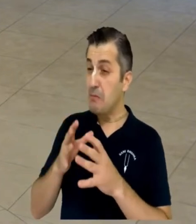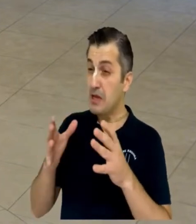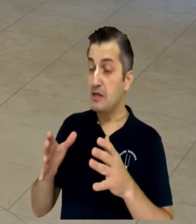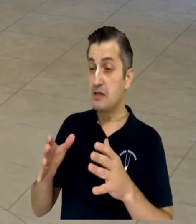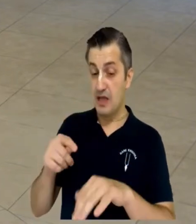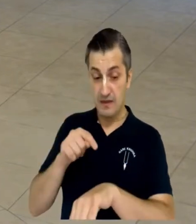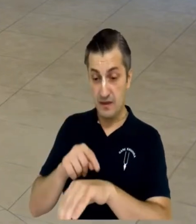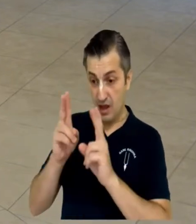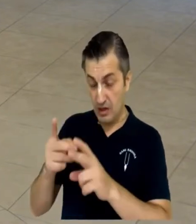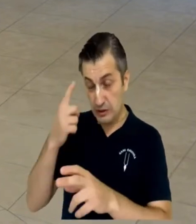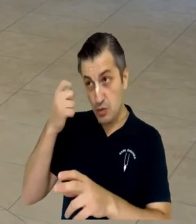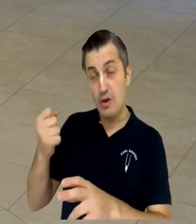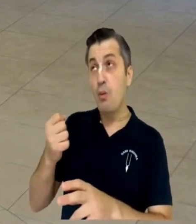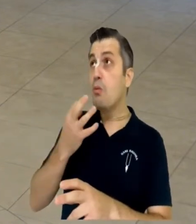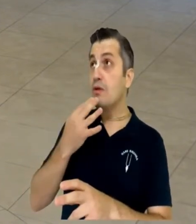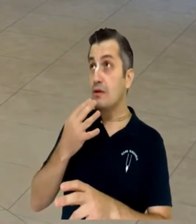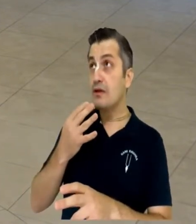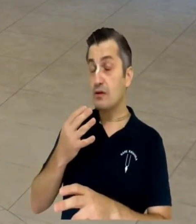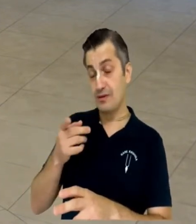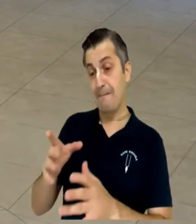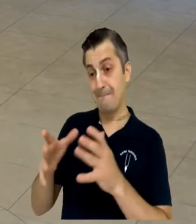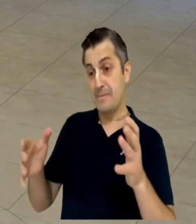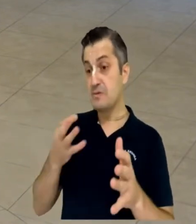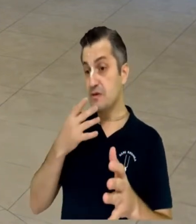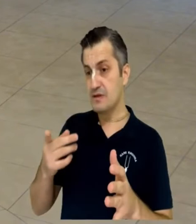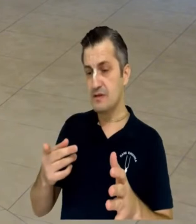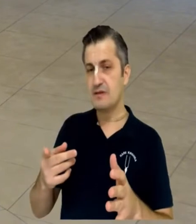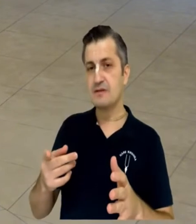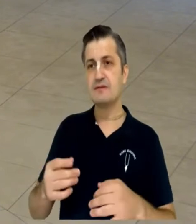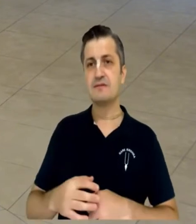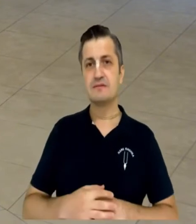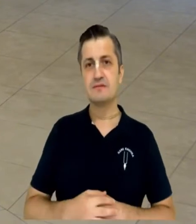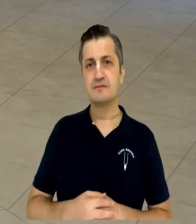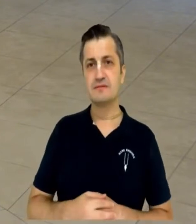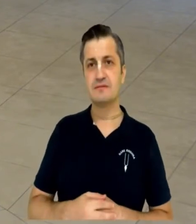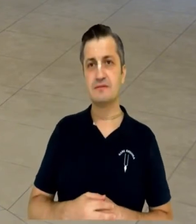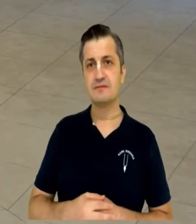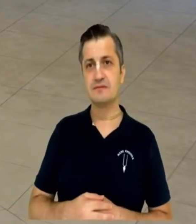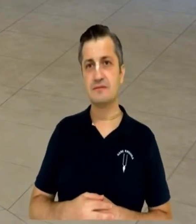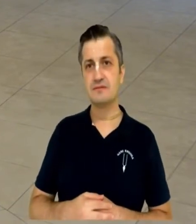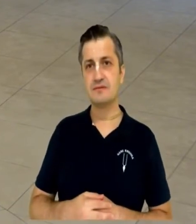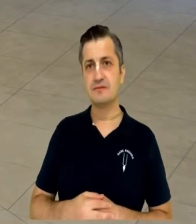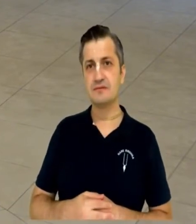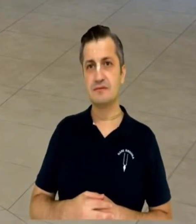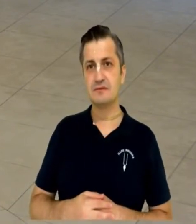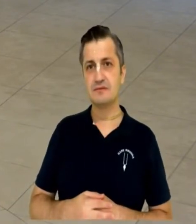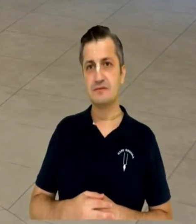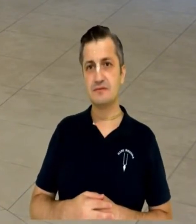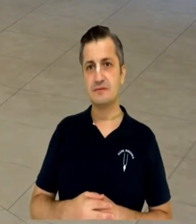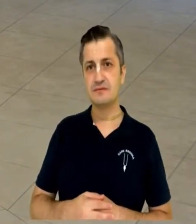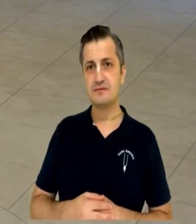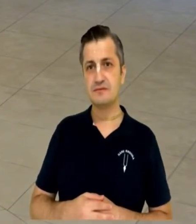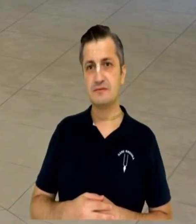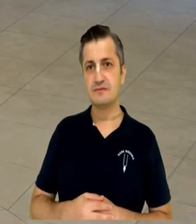is in Gita, it's a very crucial part of this experience. Is that actually it's the